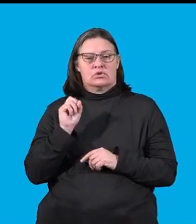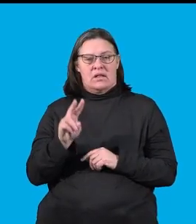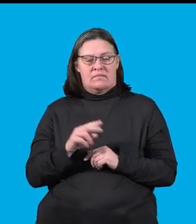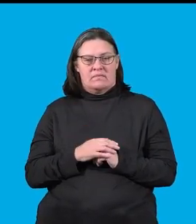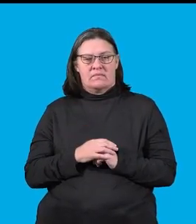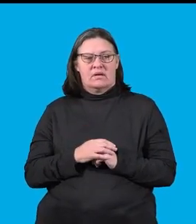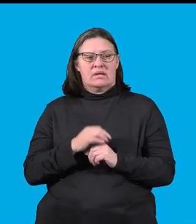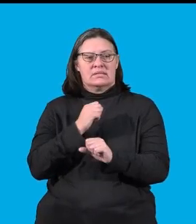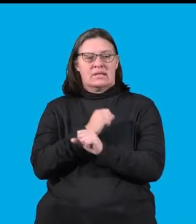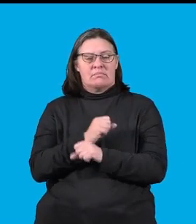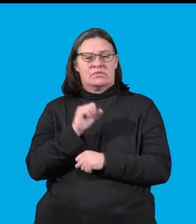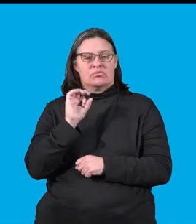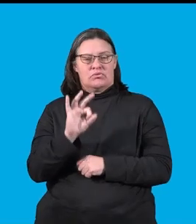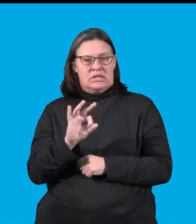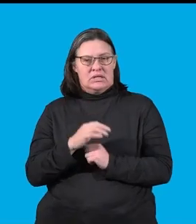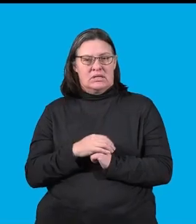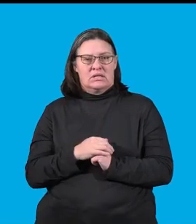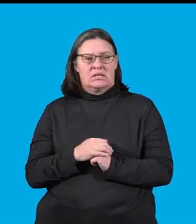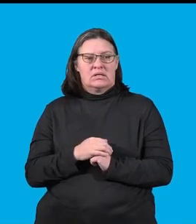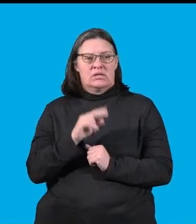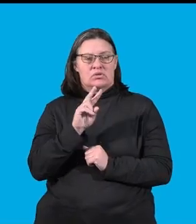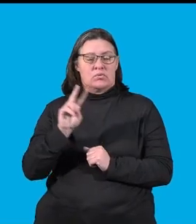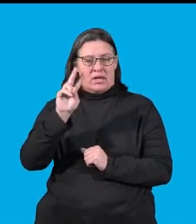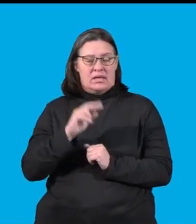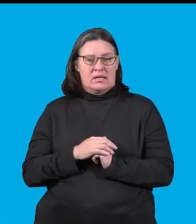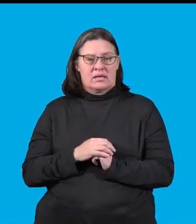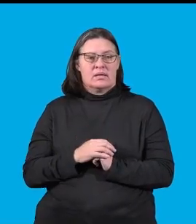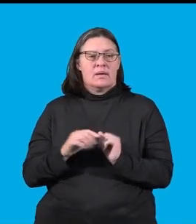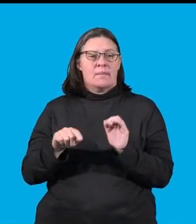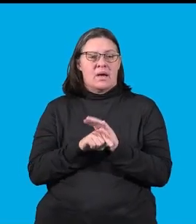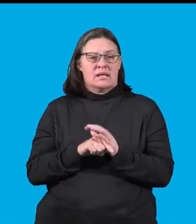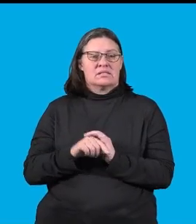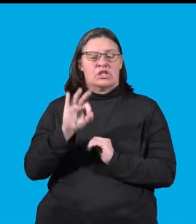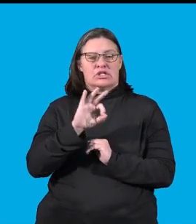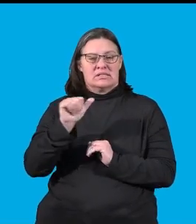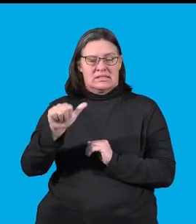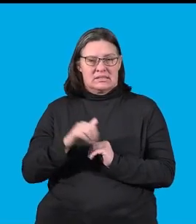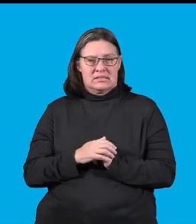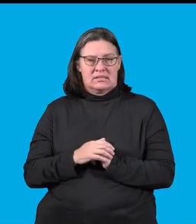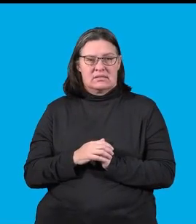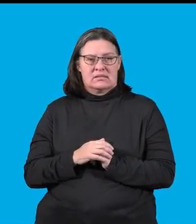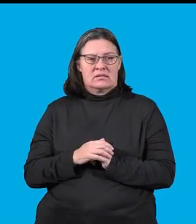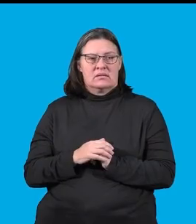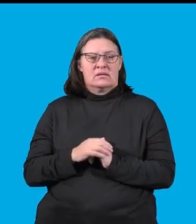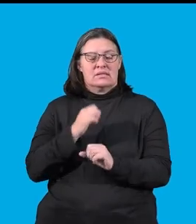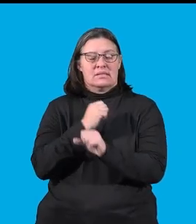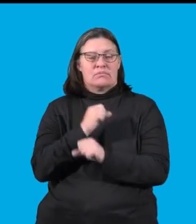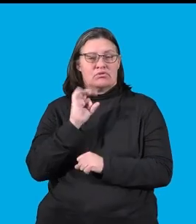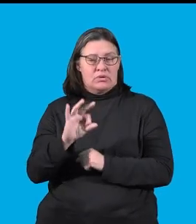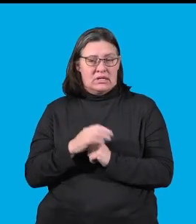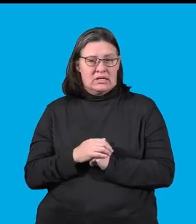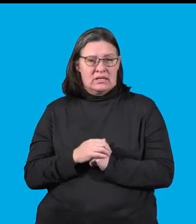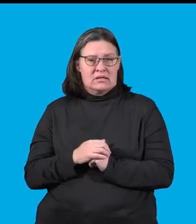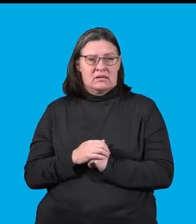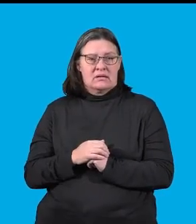plus 12 times 3 squared minus 36